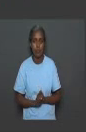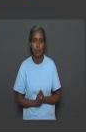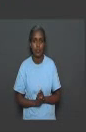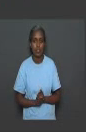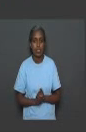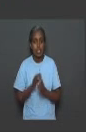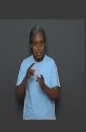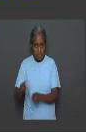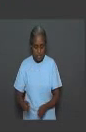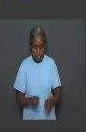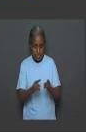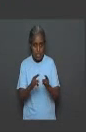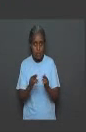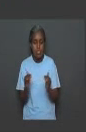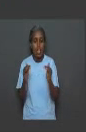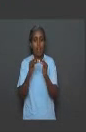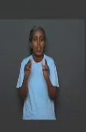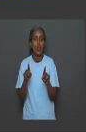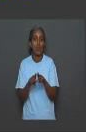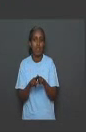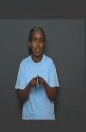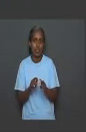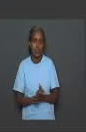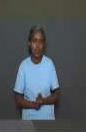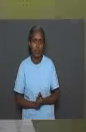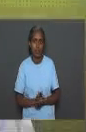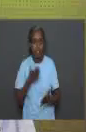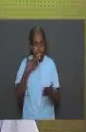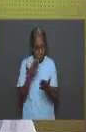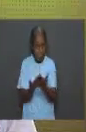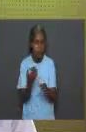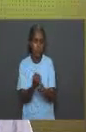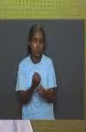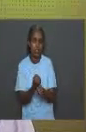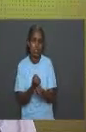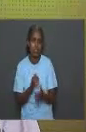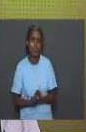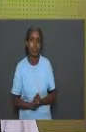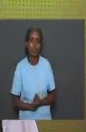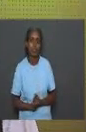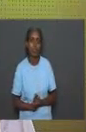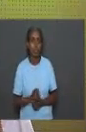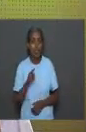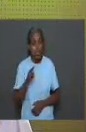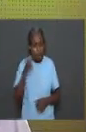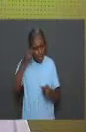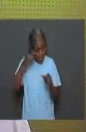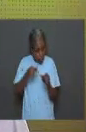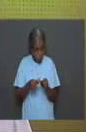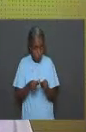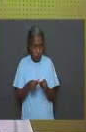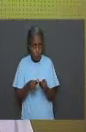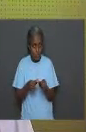2, the systems are equivalent. Good work. You